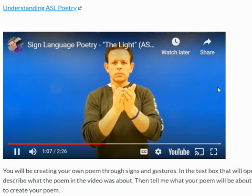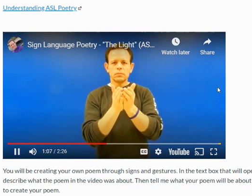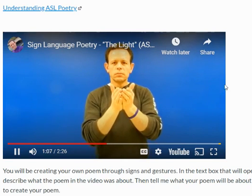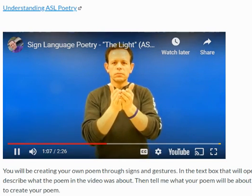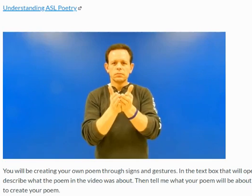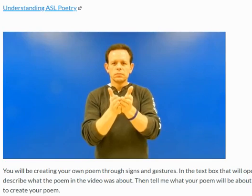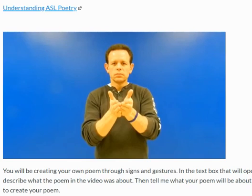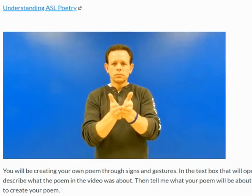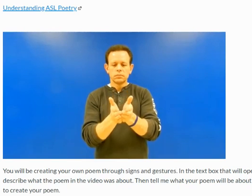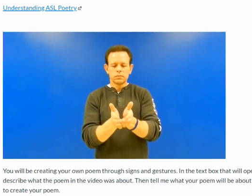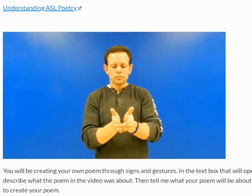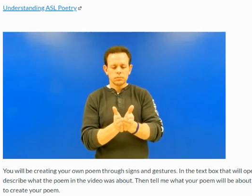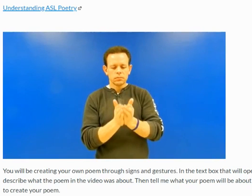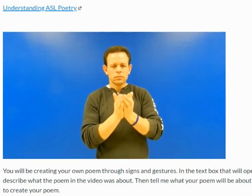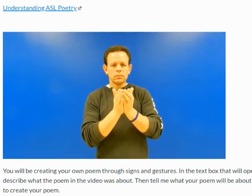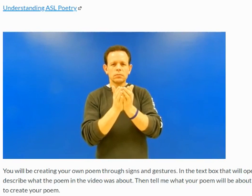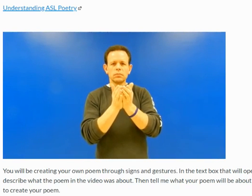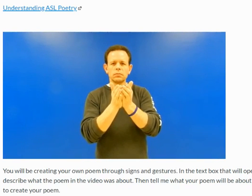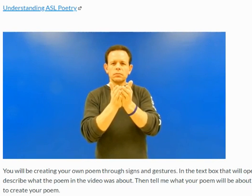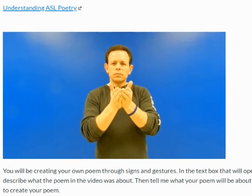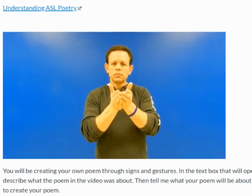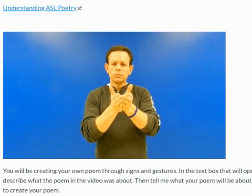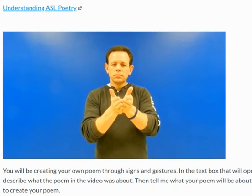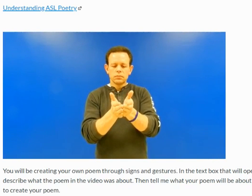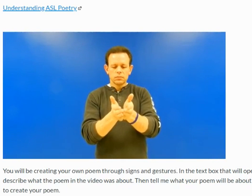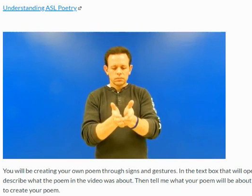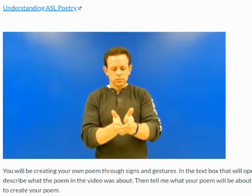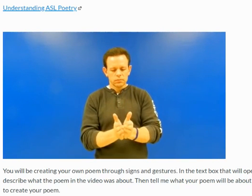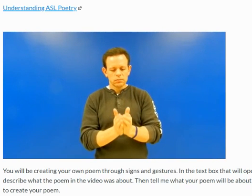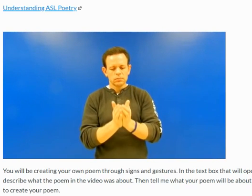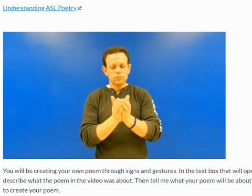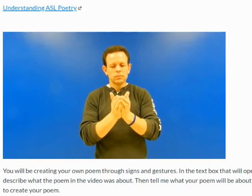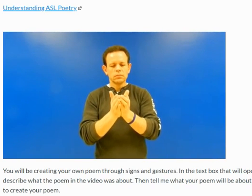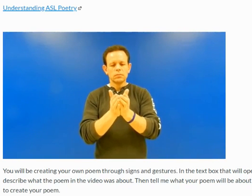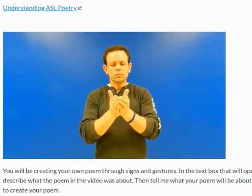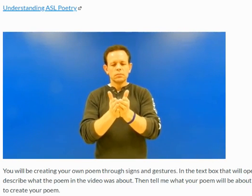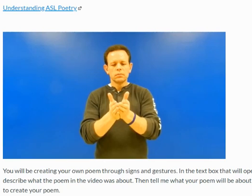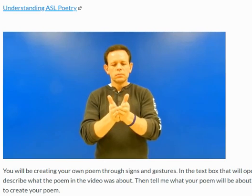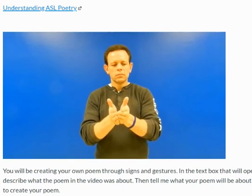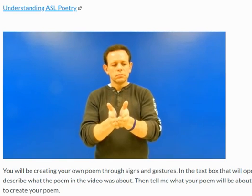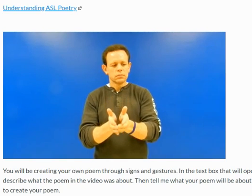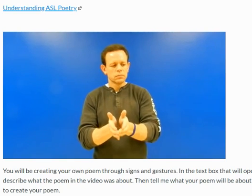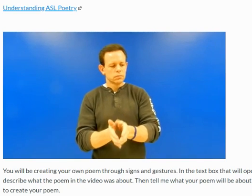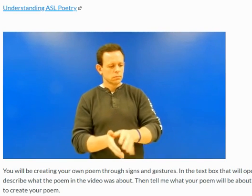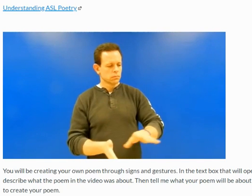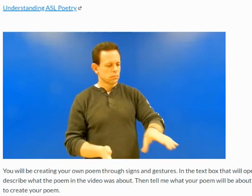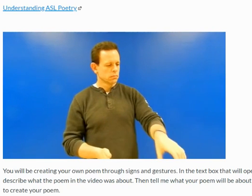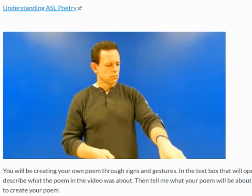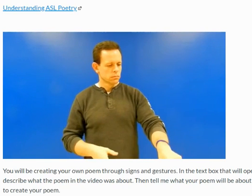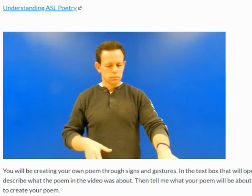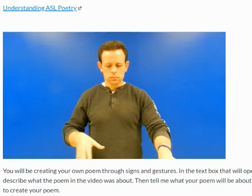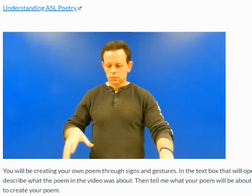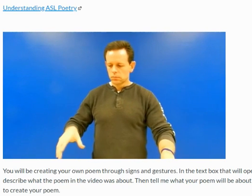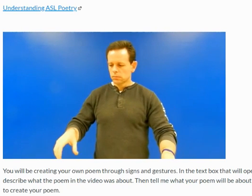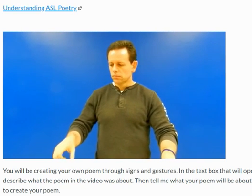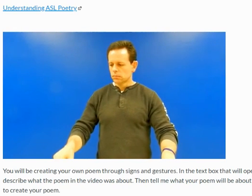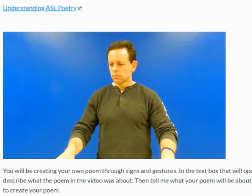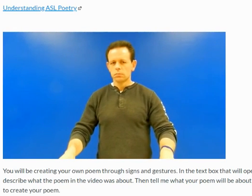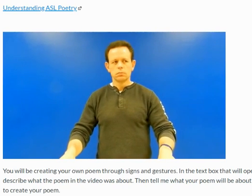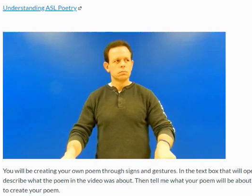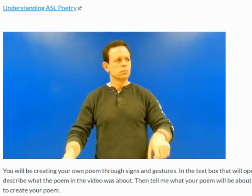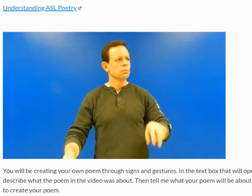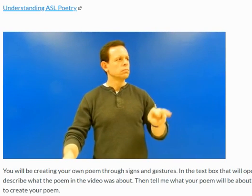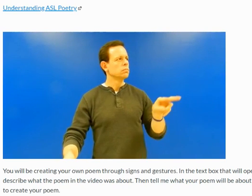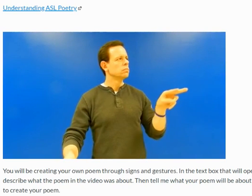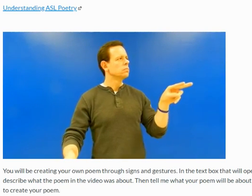often, he kind of squints, as if he might be looking sort of into the distance or